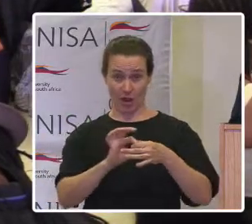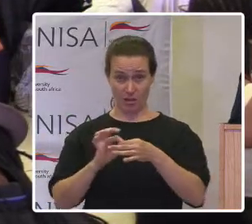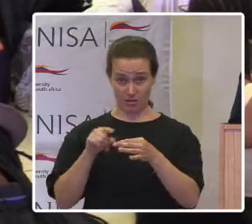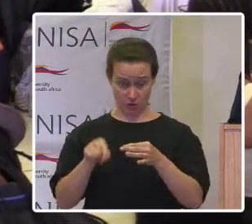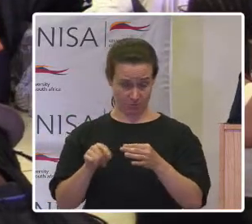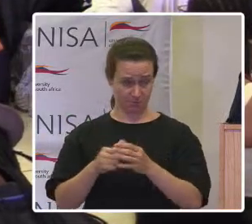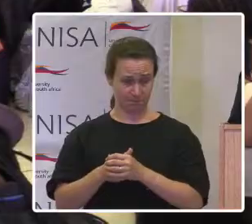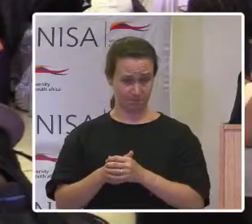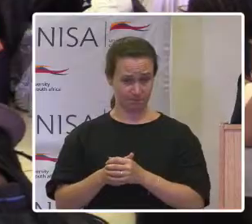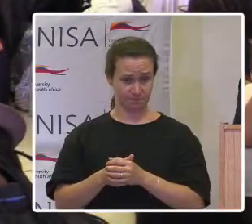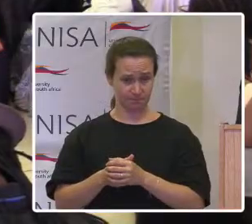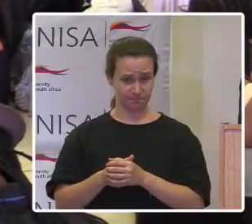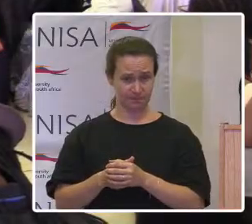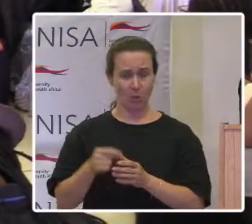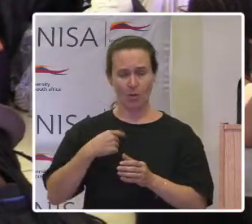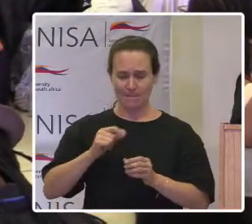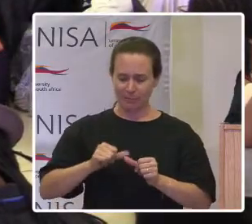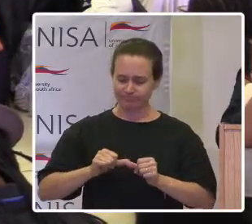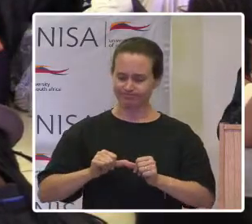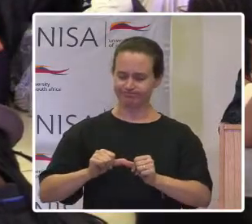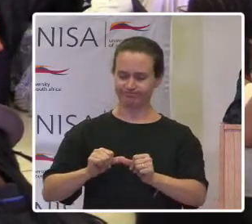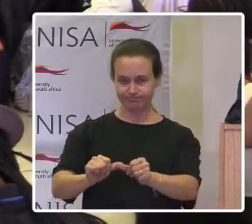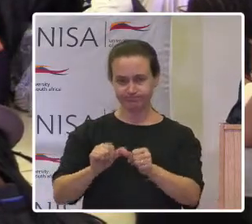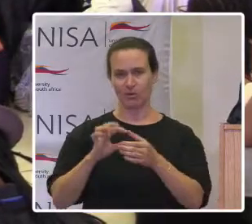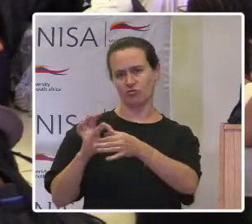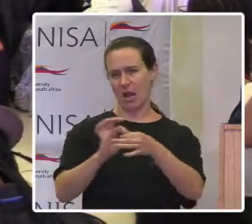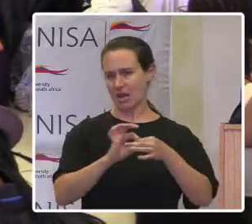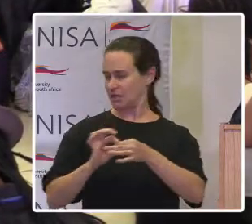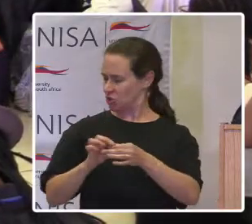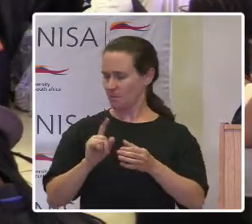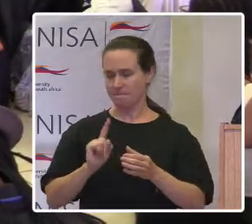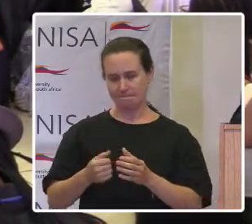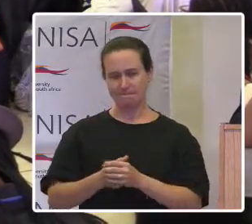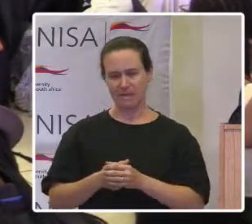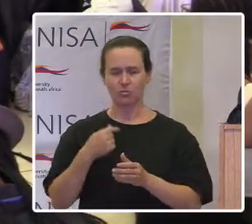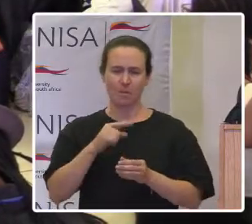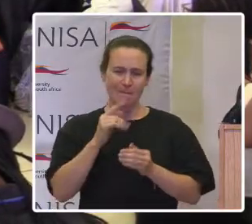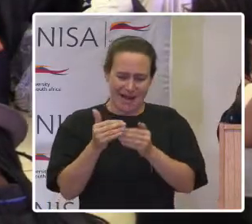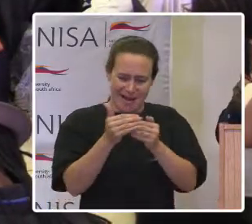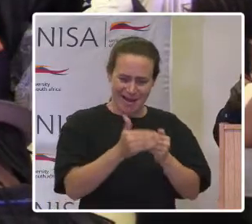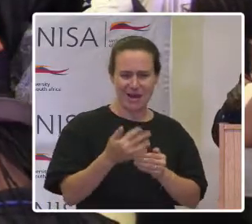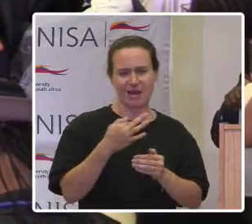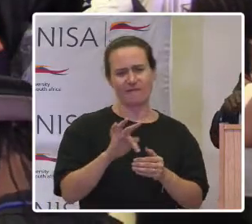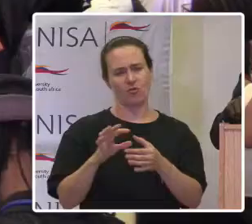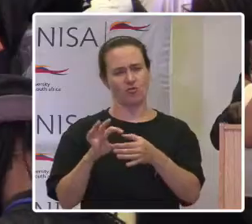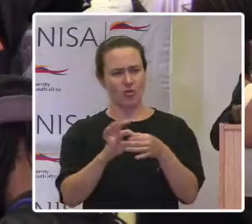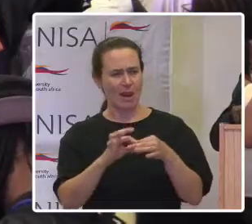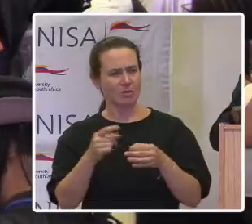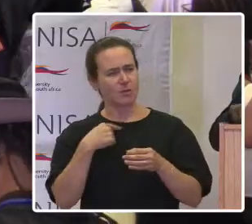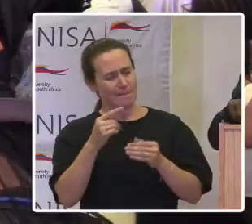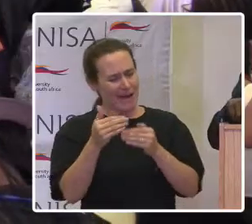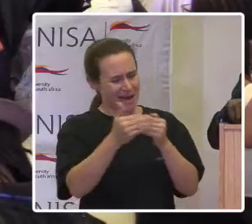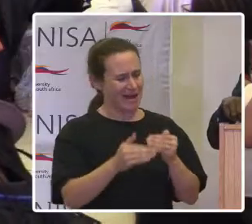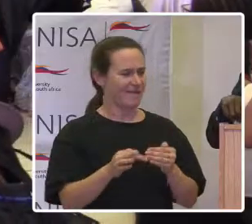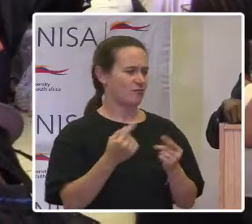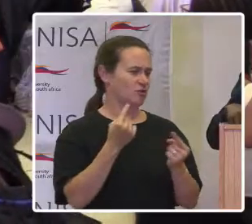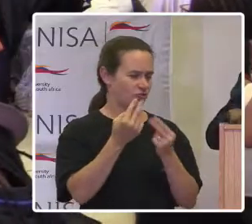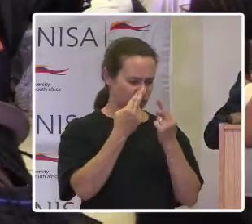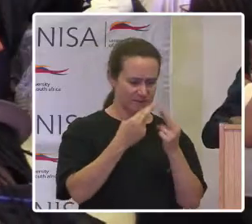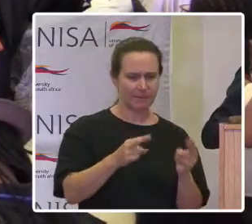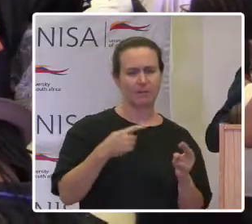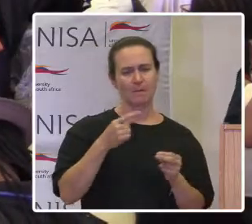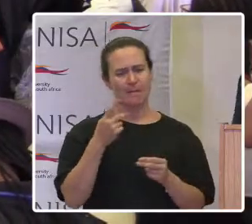to sustain relationships. You need to attend events. You need to respect the people who invite you to things.